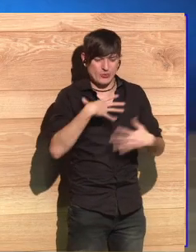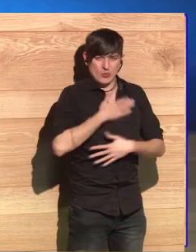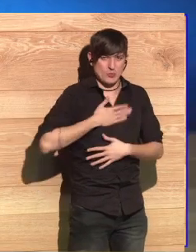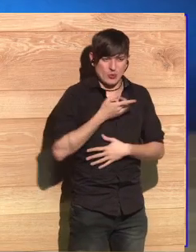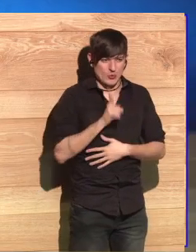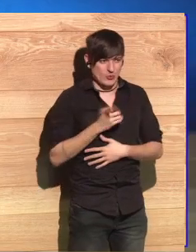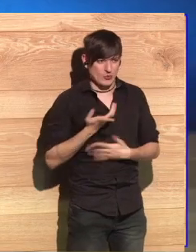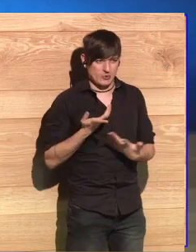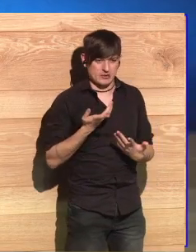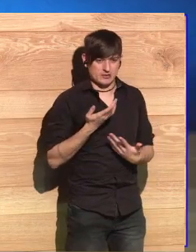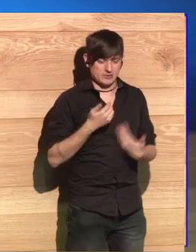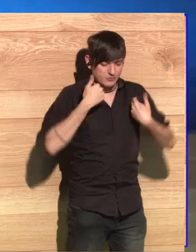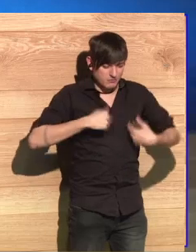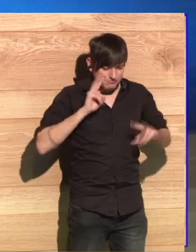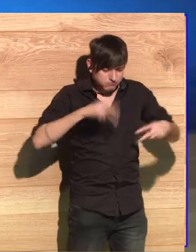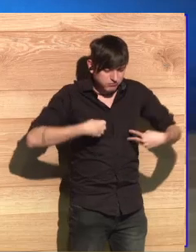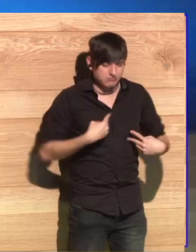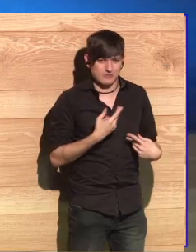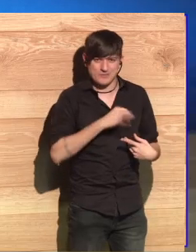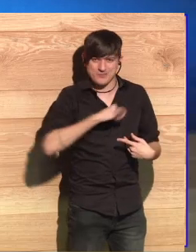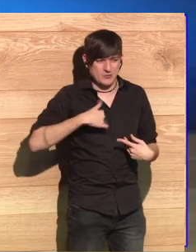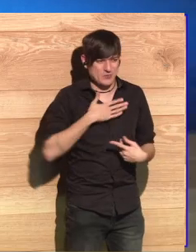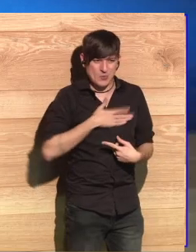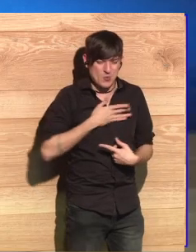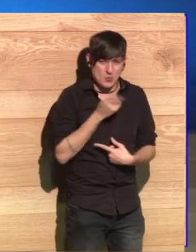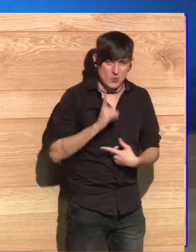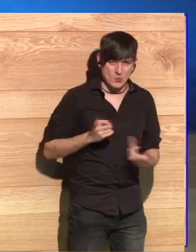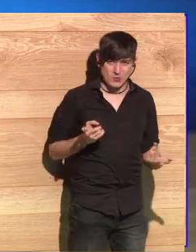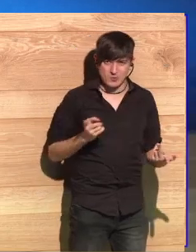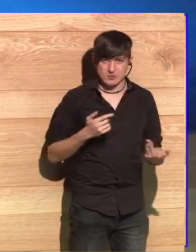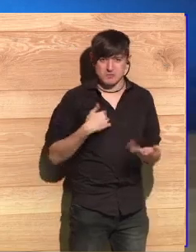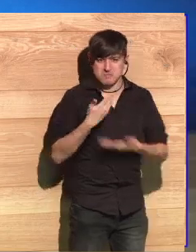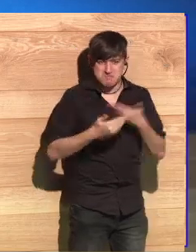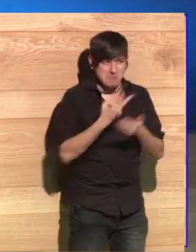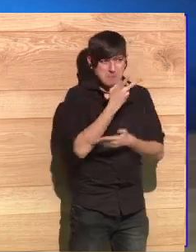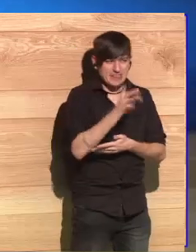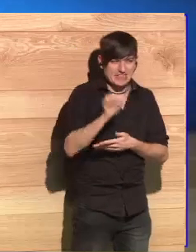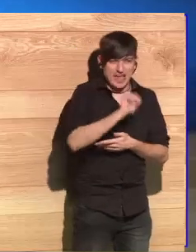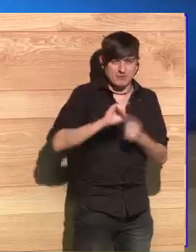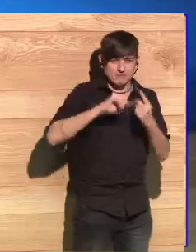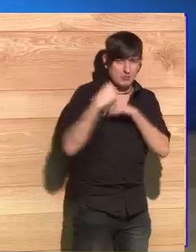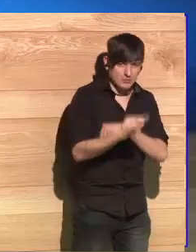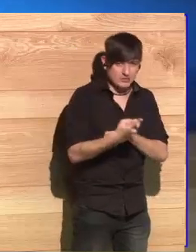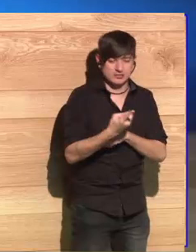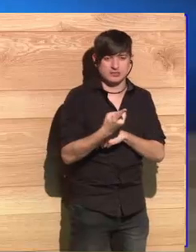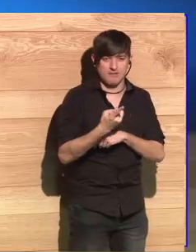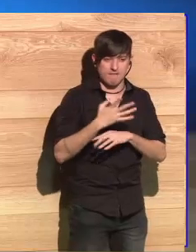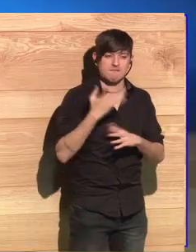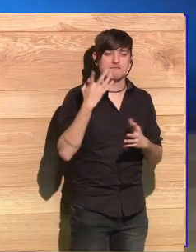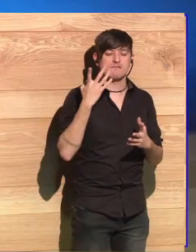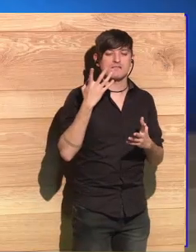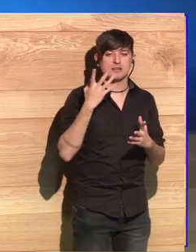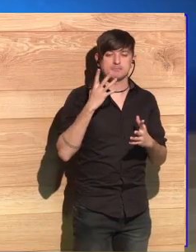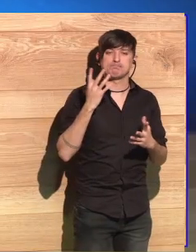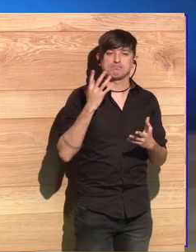be. And it took me almost another 20 years to get the distance to where I could say, okay, I